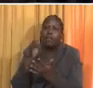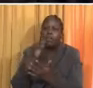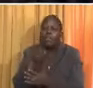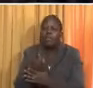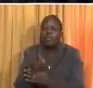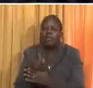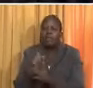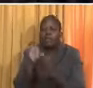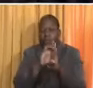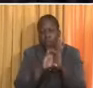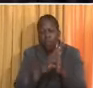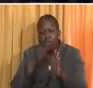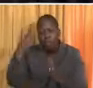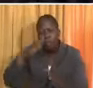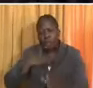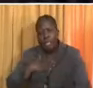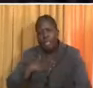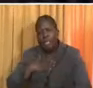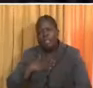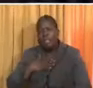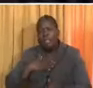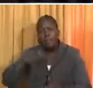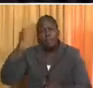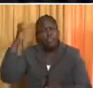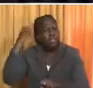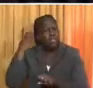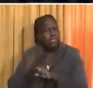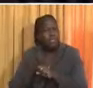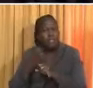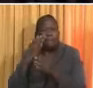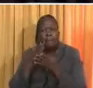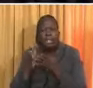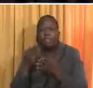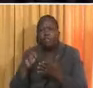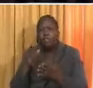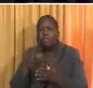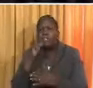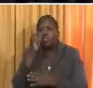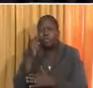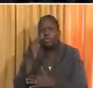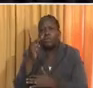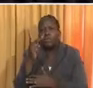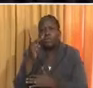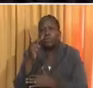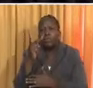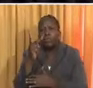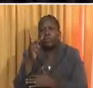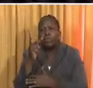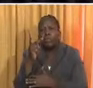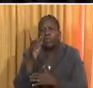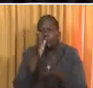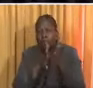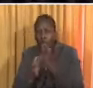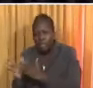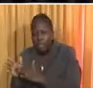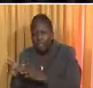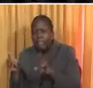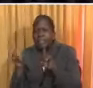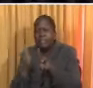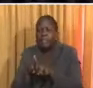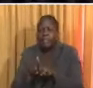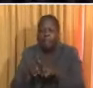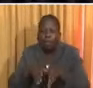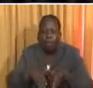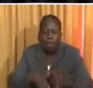For me, the most difficult part of the two judgments of the two courts below and the dilemma